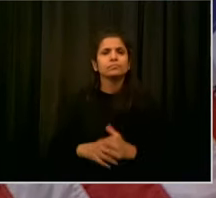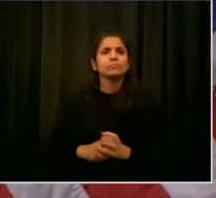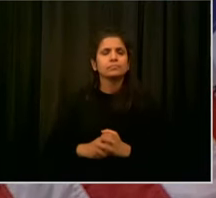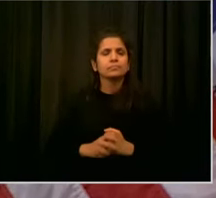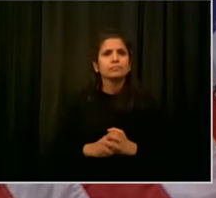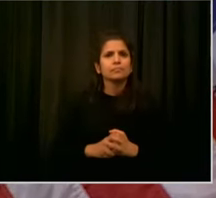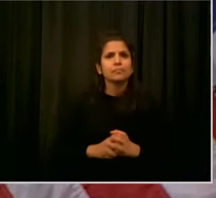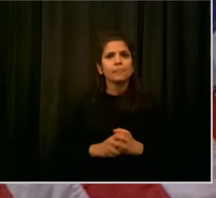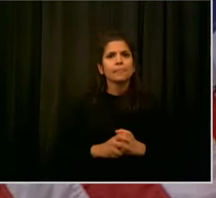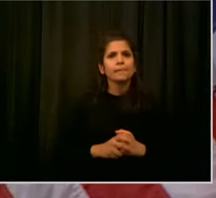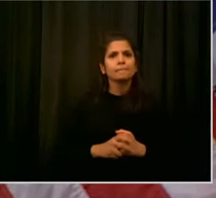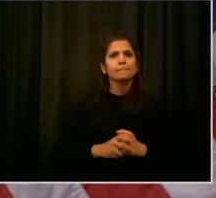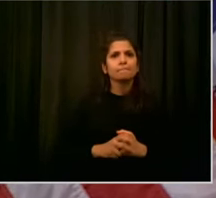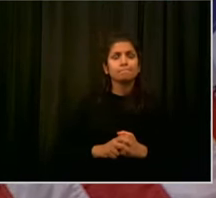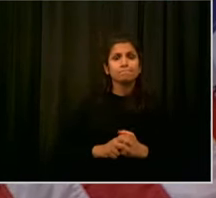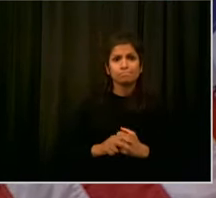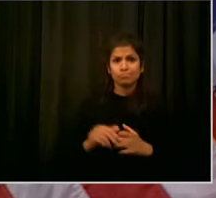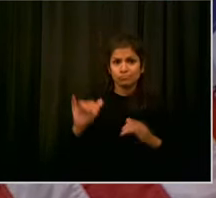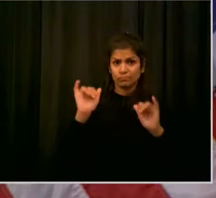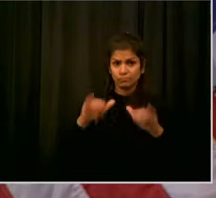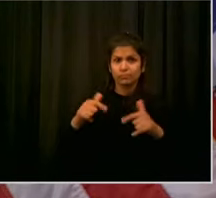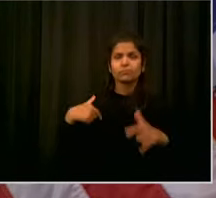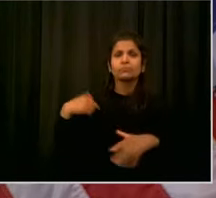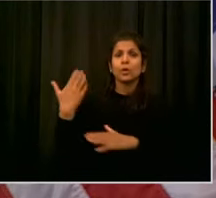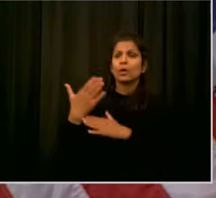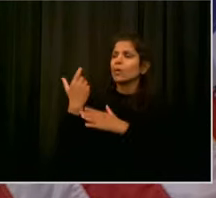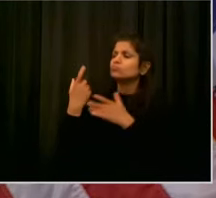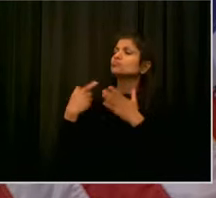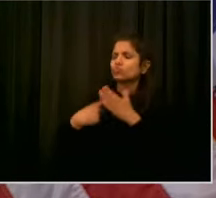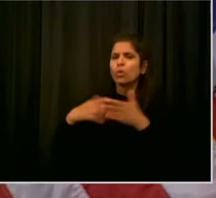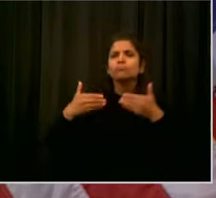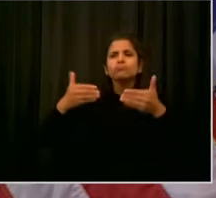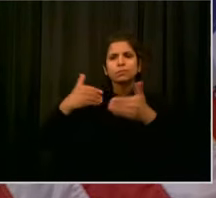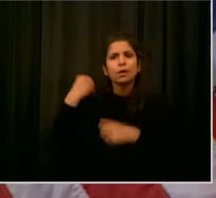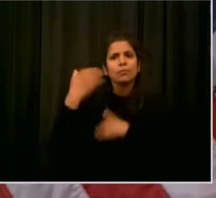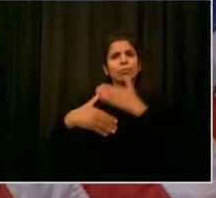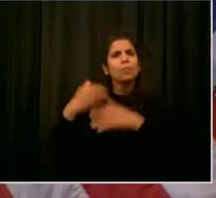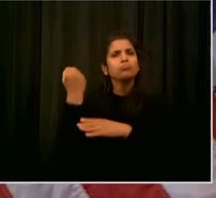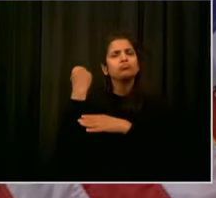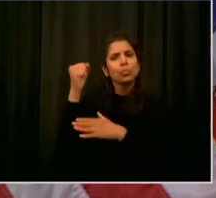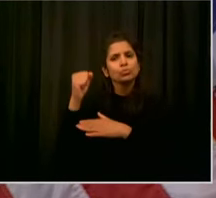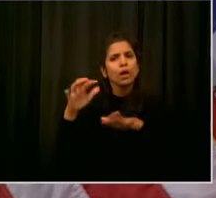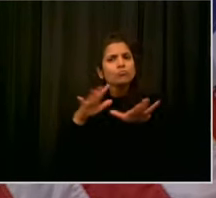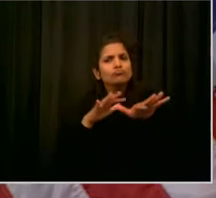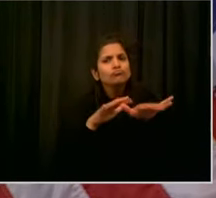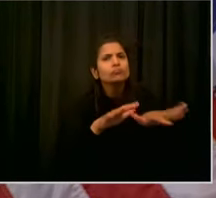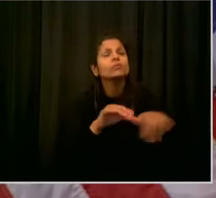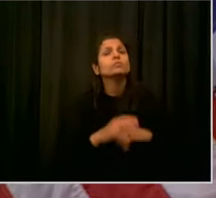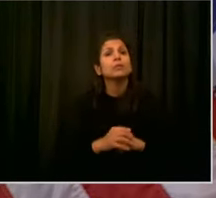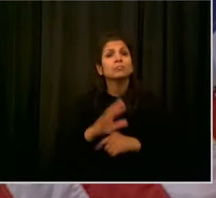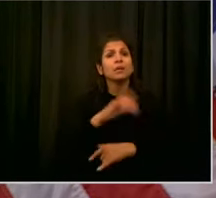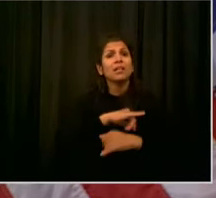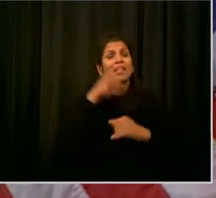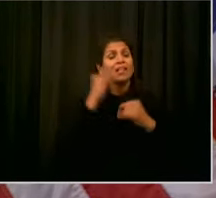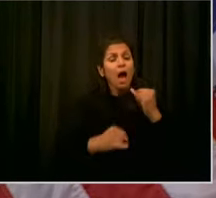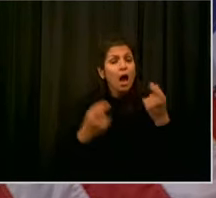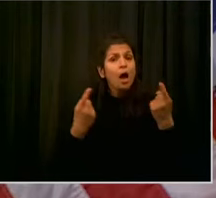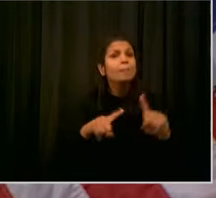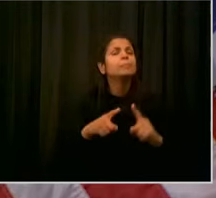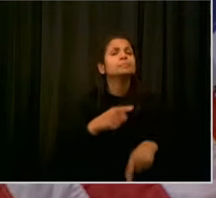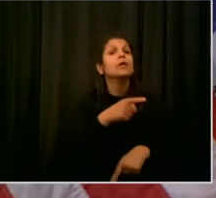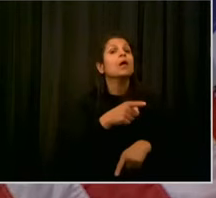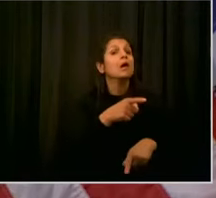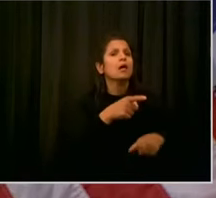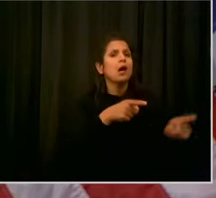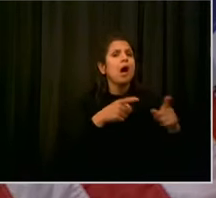and they said the police are the 99%. They recognize the police as their fellow, not only human beings, but their